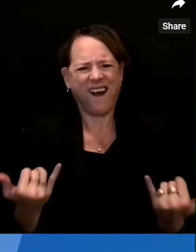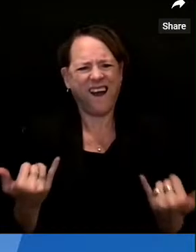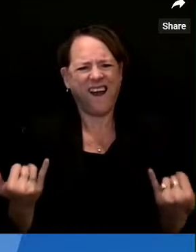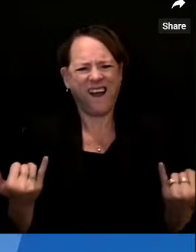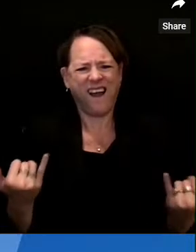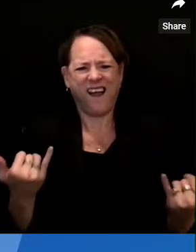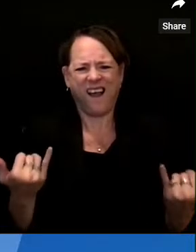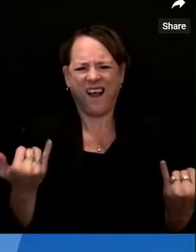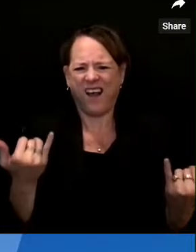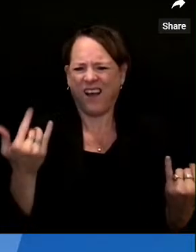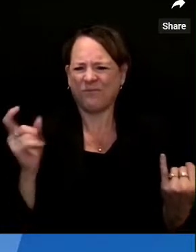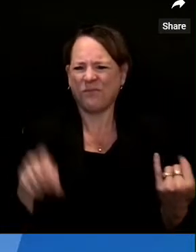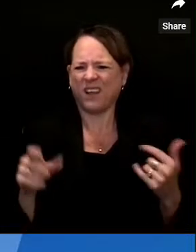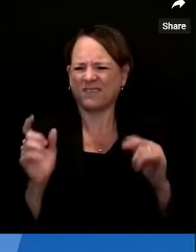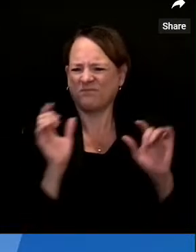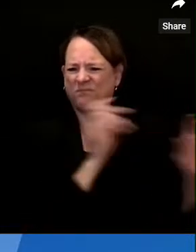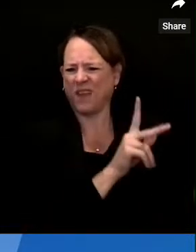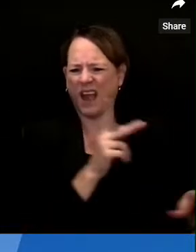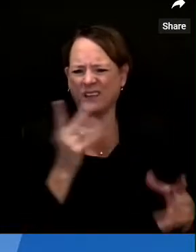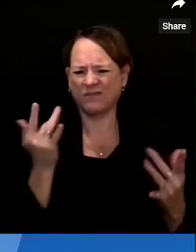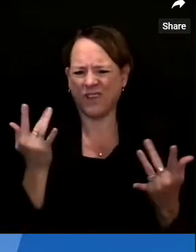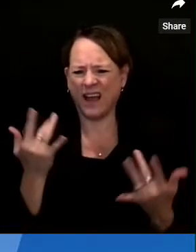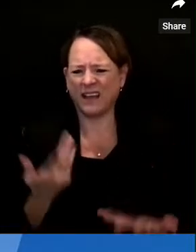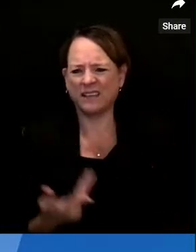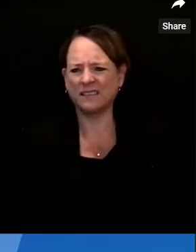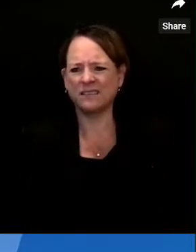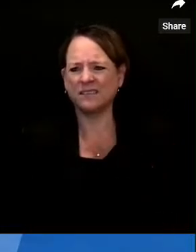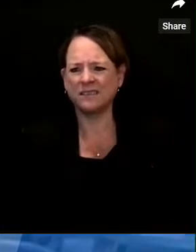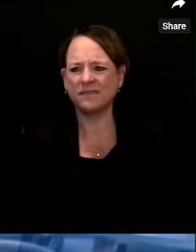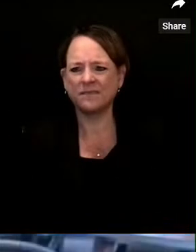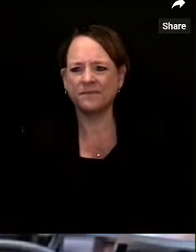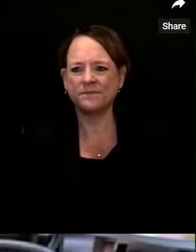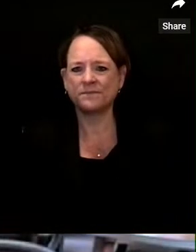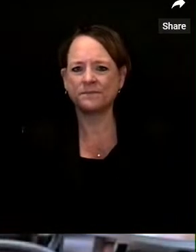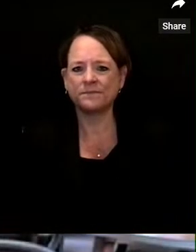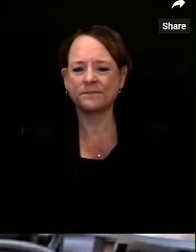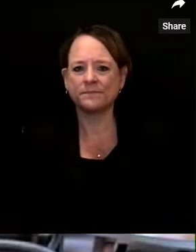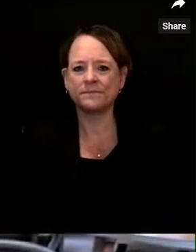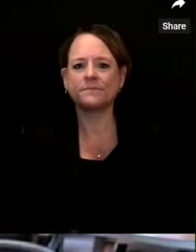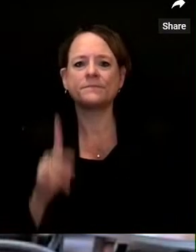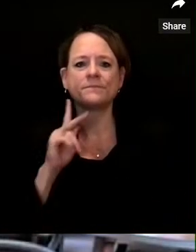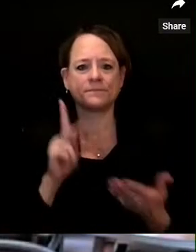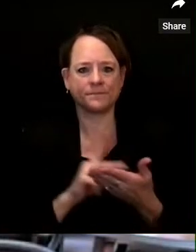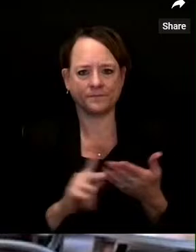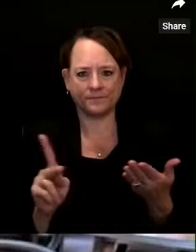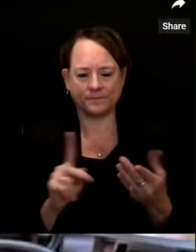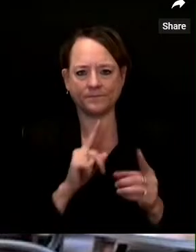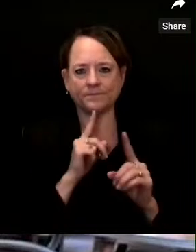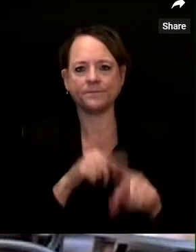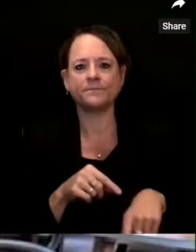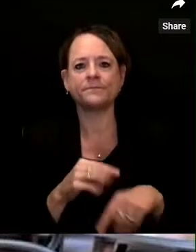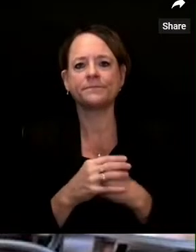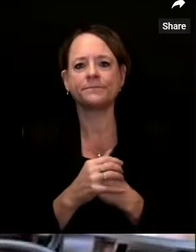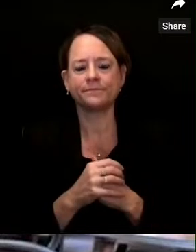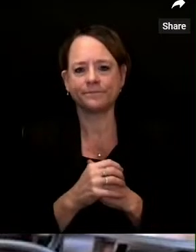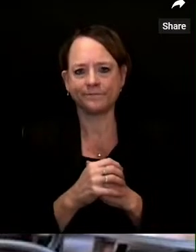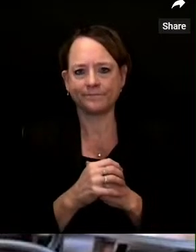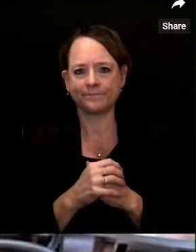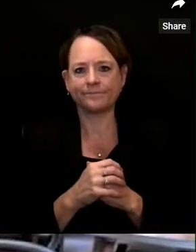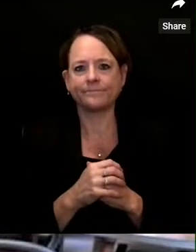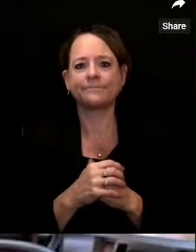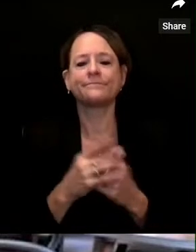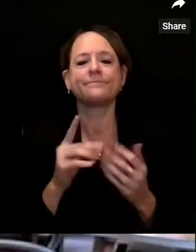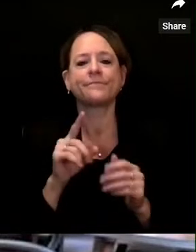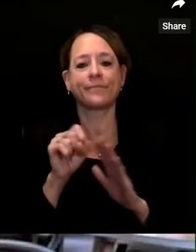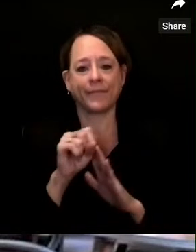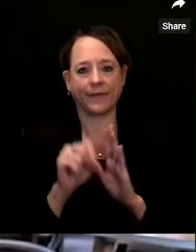Sure. So a couple ways to think about this. So all across state government, we have had thousands of people, including people who work for the Department of